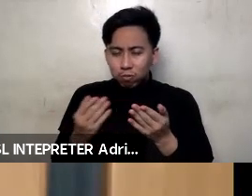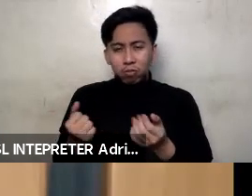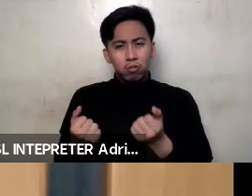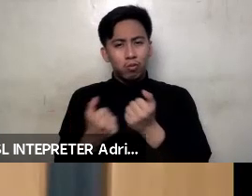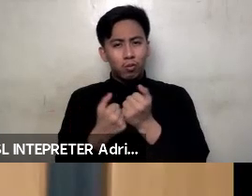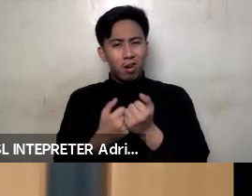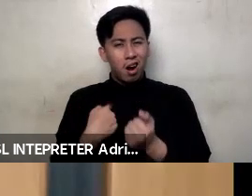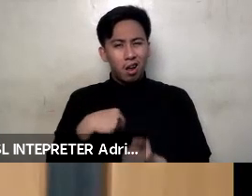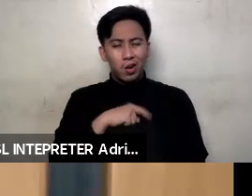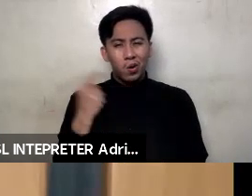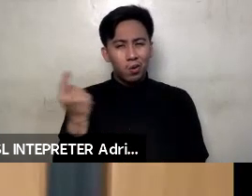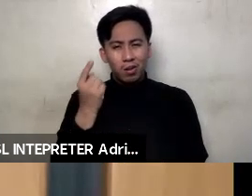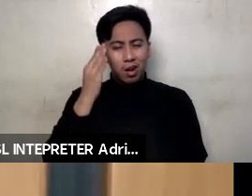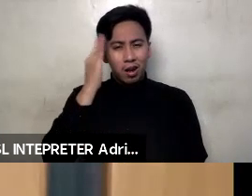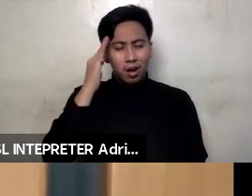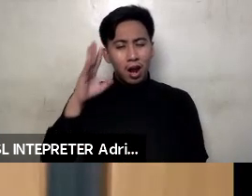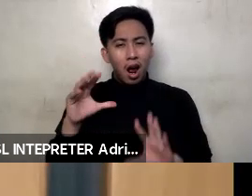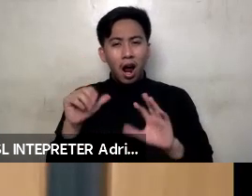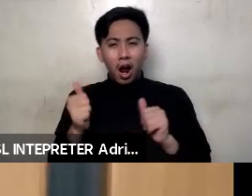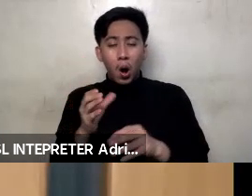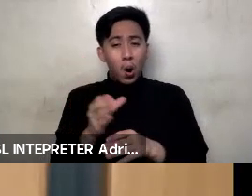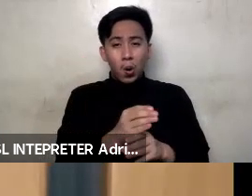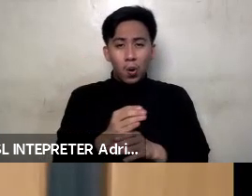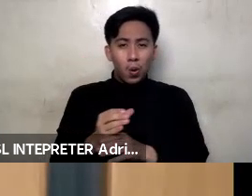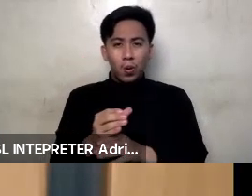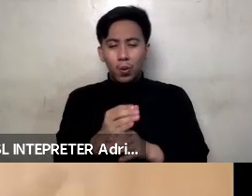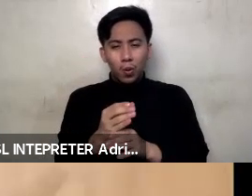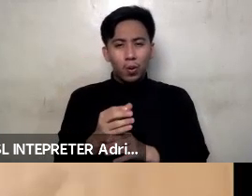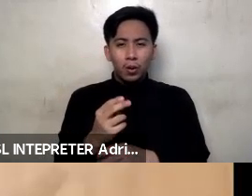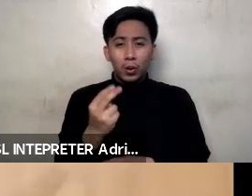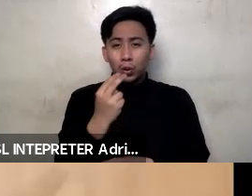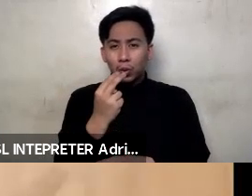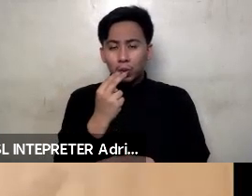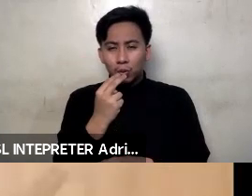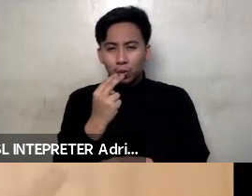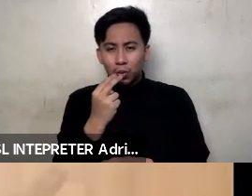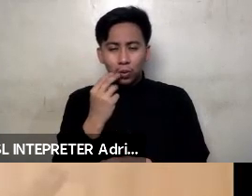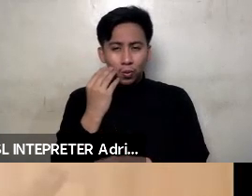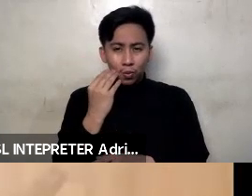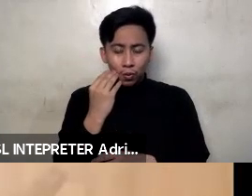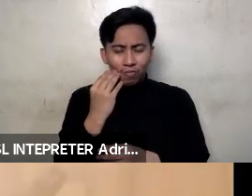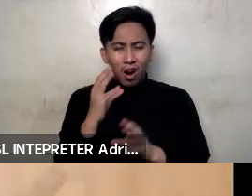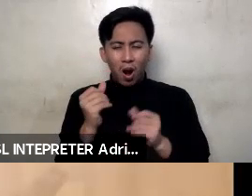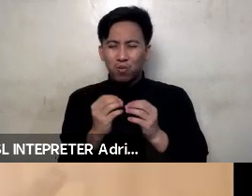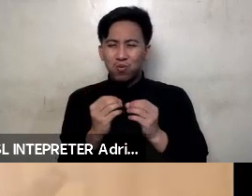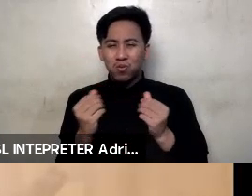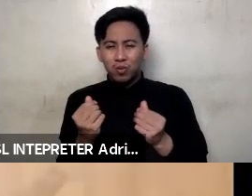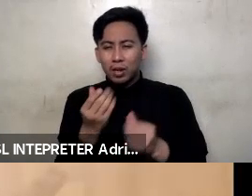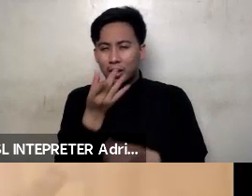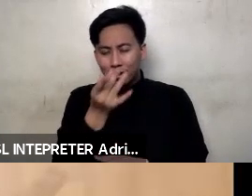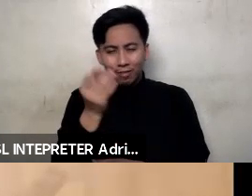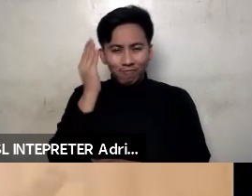we know in handling the malnutrition problem in the city. But after partnering with the Swilig